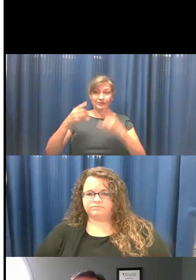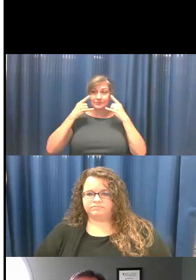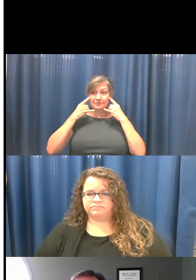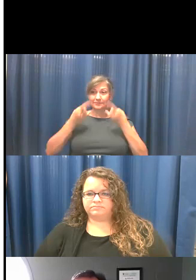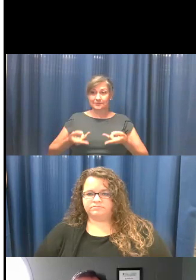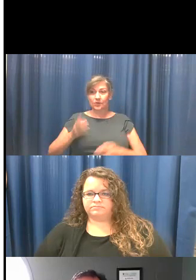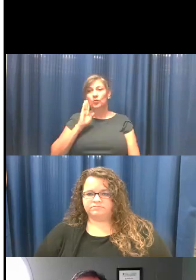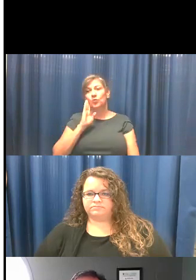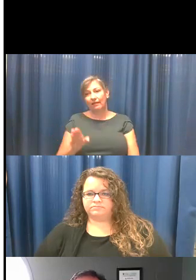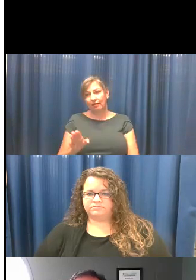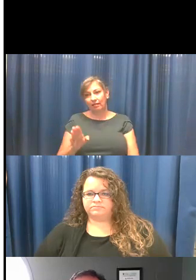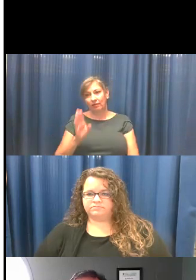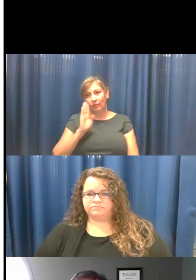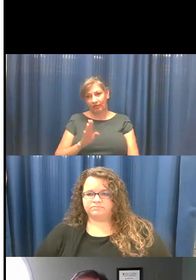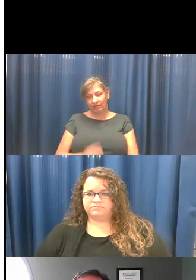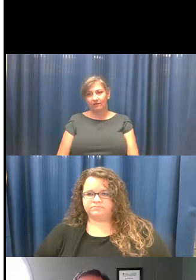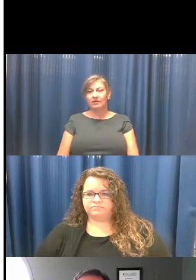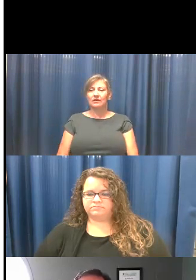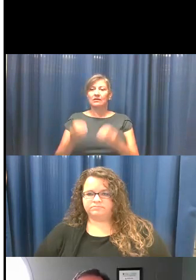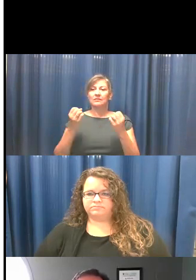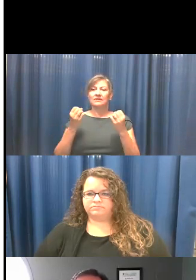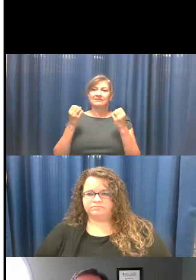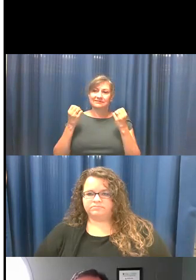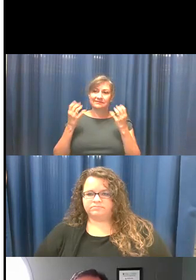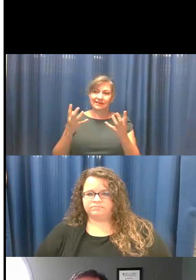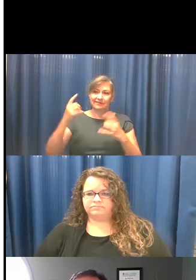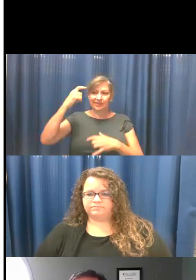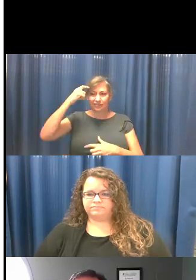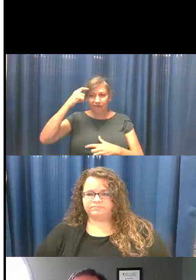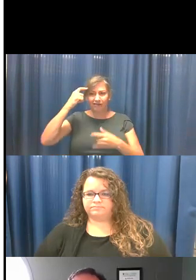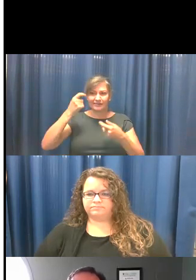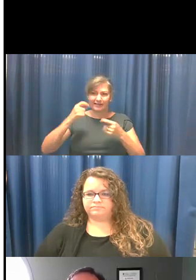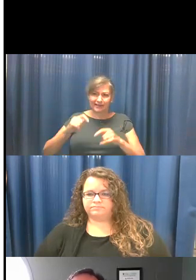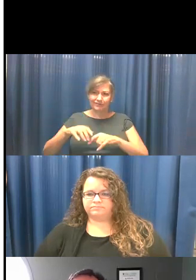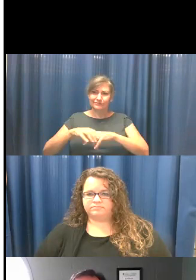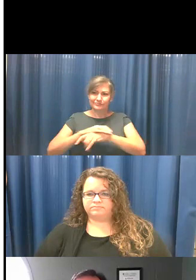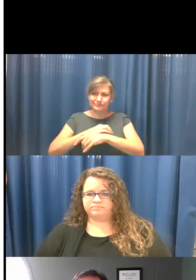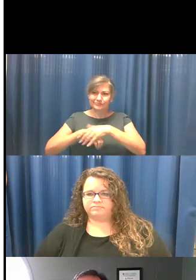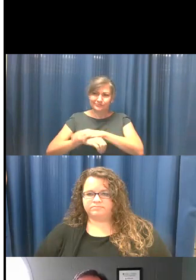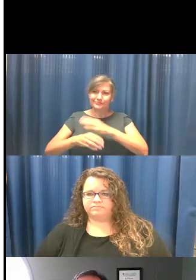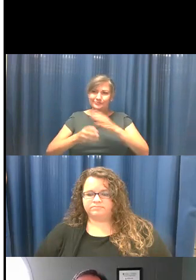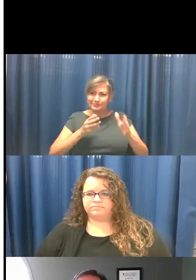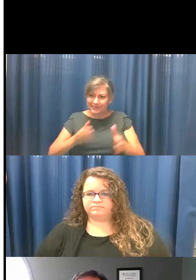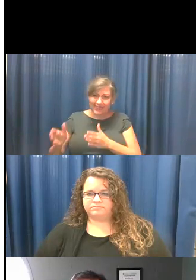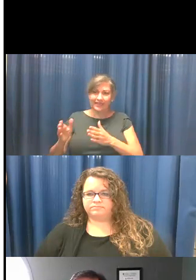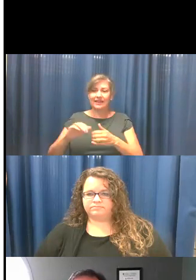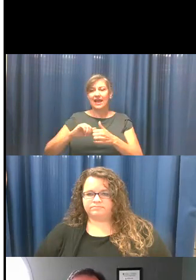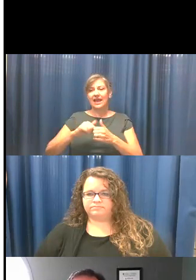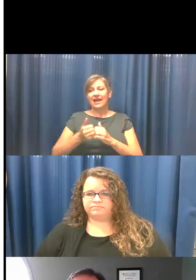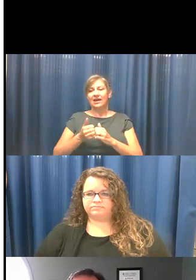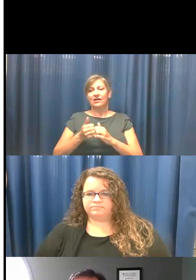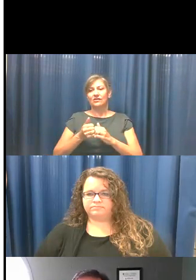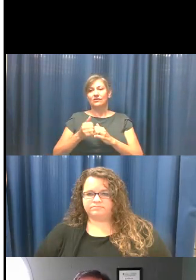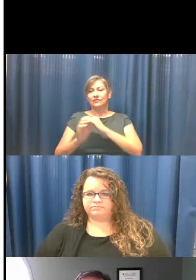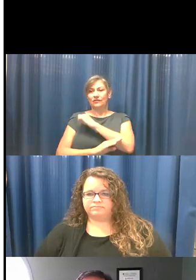will. I want you to know that a lot of thought and a lot of effort went into planning how we would operate for fall